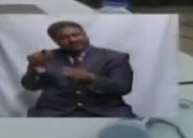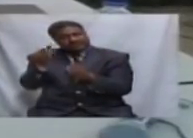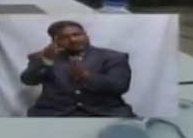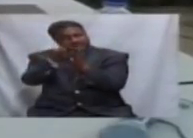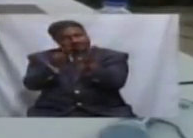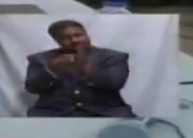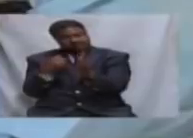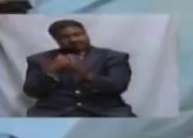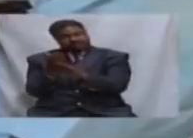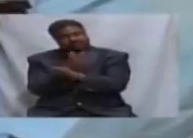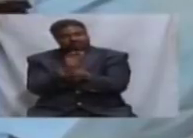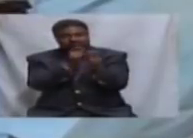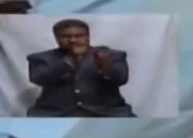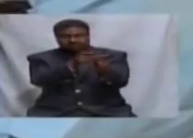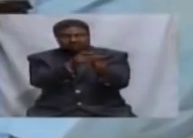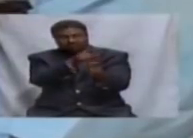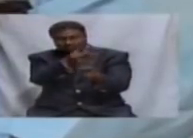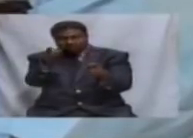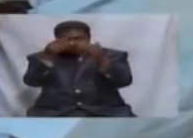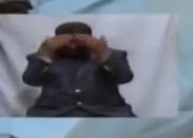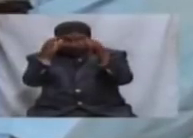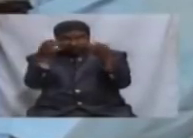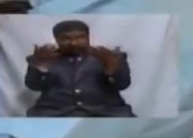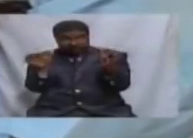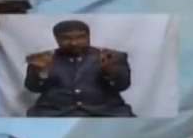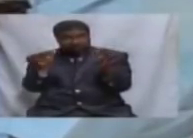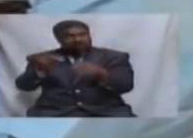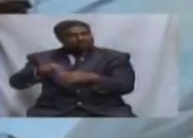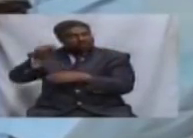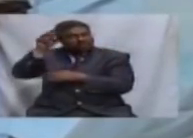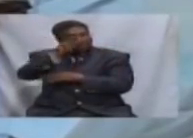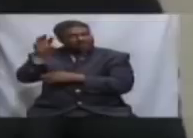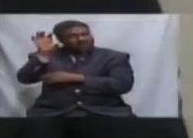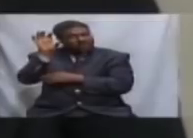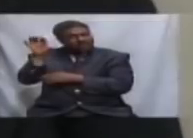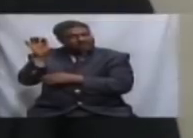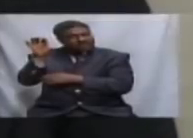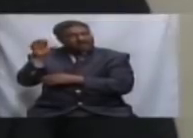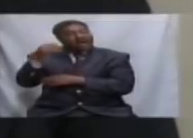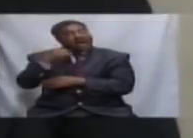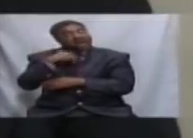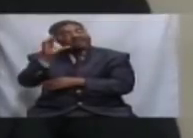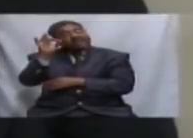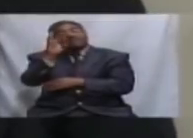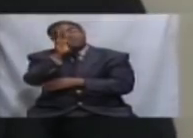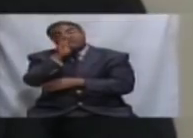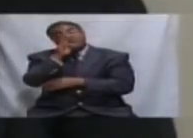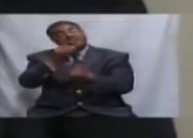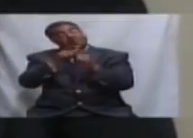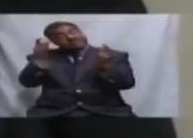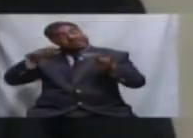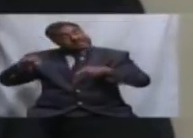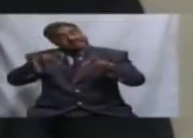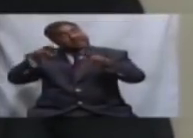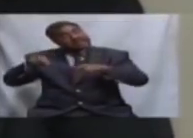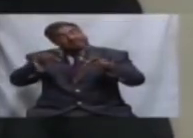is also communicating otherwise. And however the case, we do not undermine that. If you've seen, we give